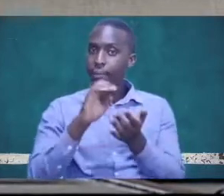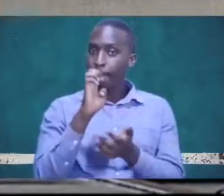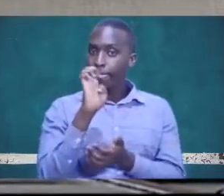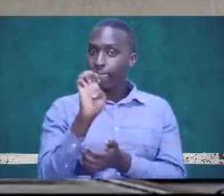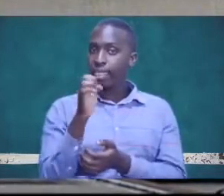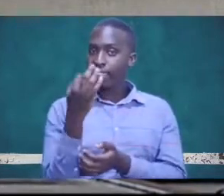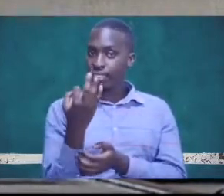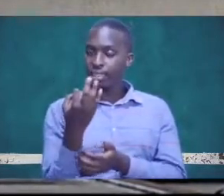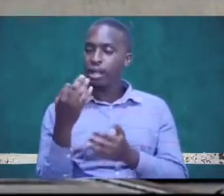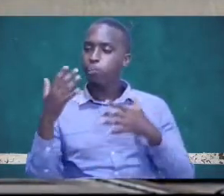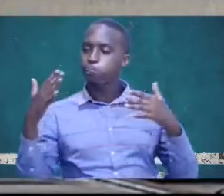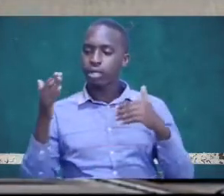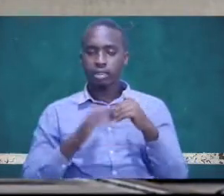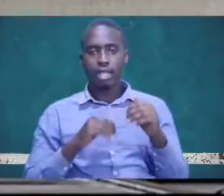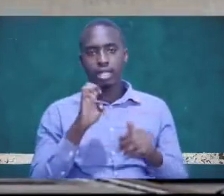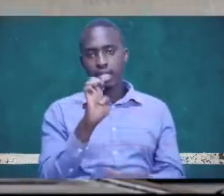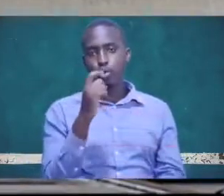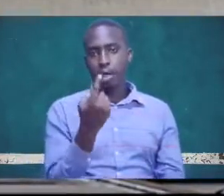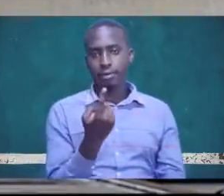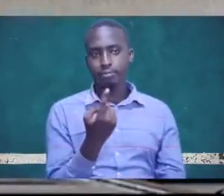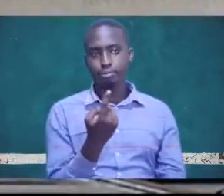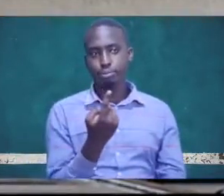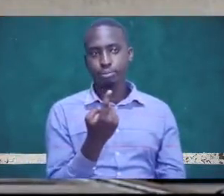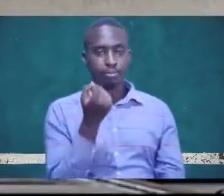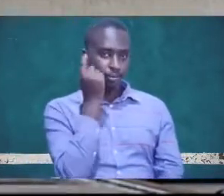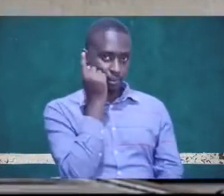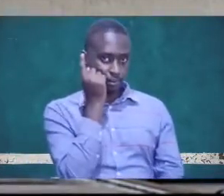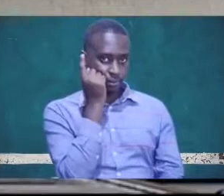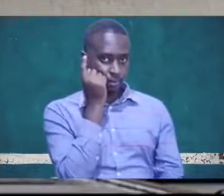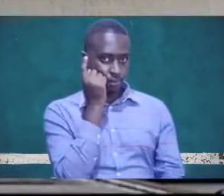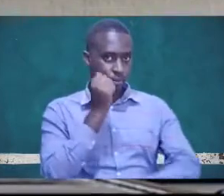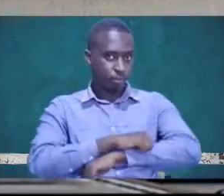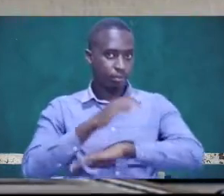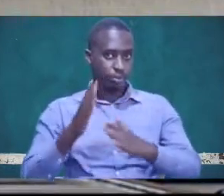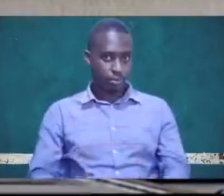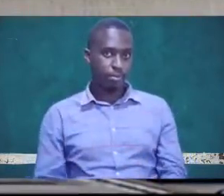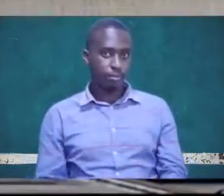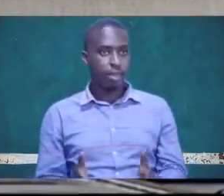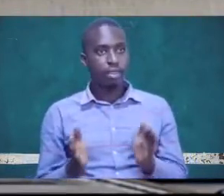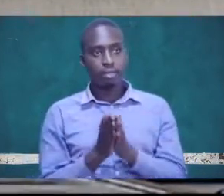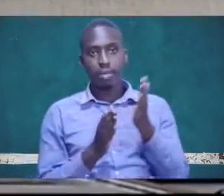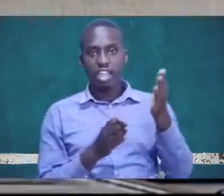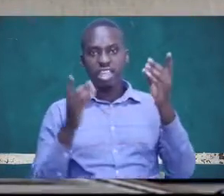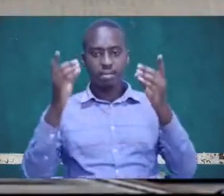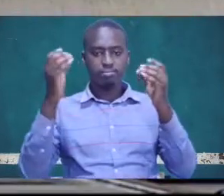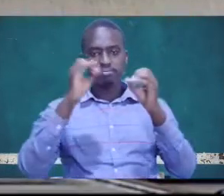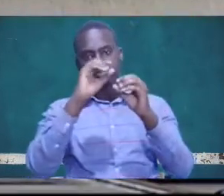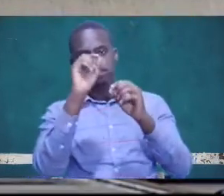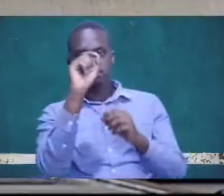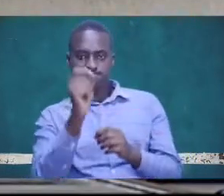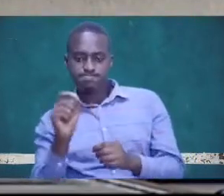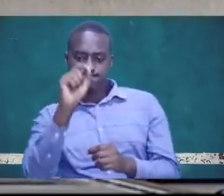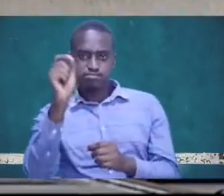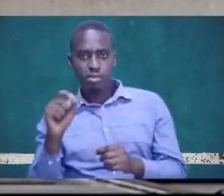E3 greater than E1. You understand, the students? So this diagram can help you now to